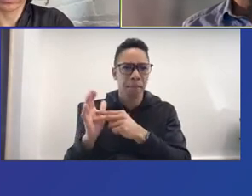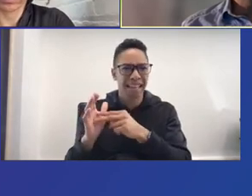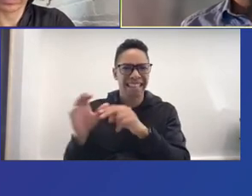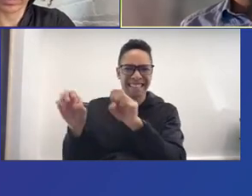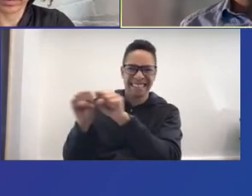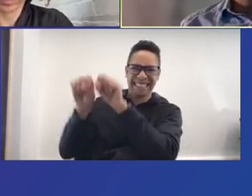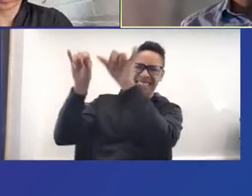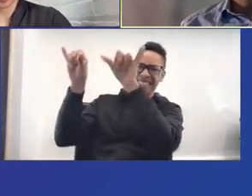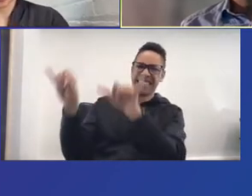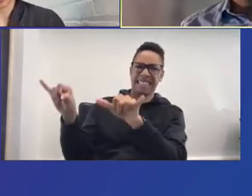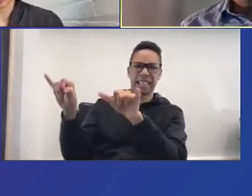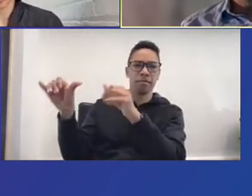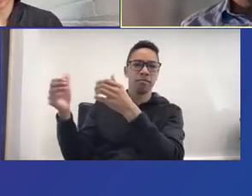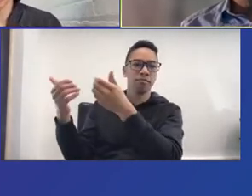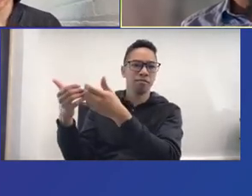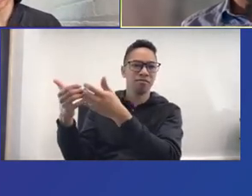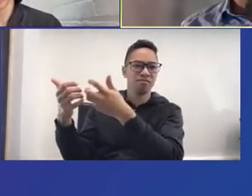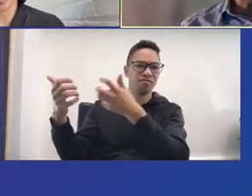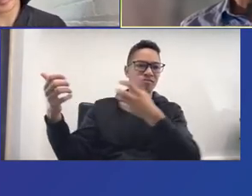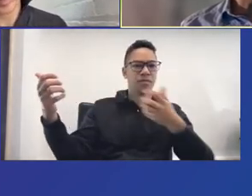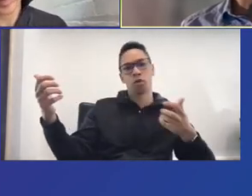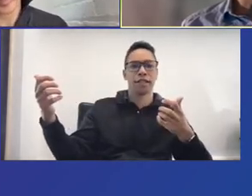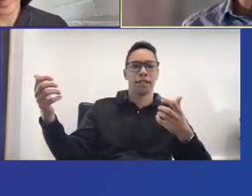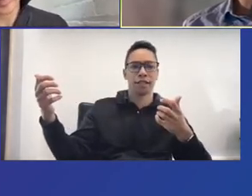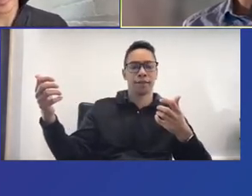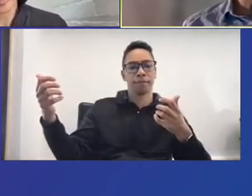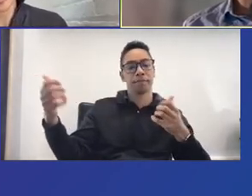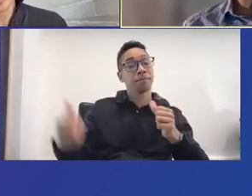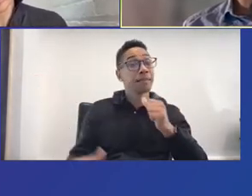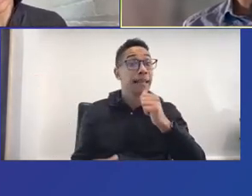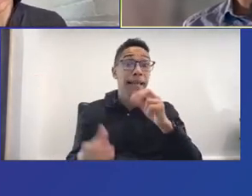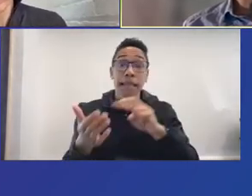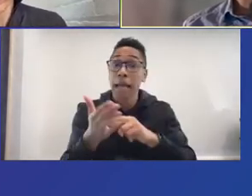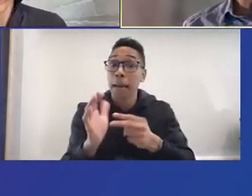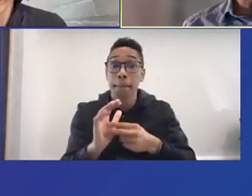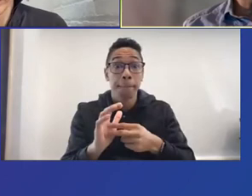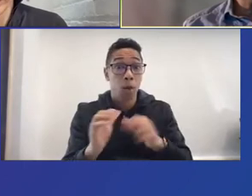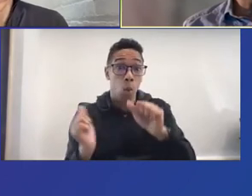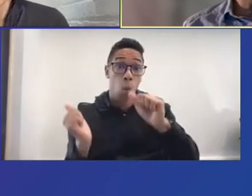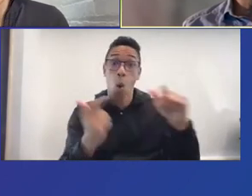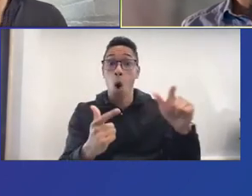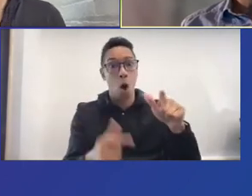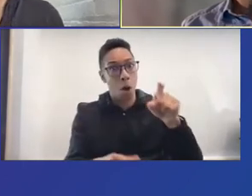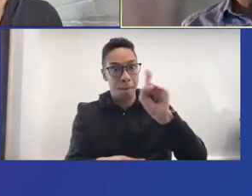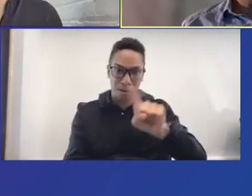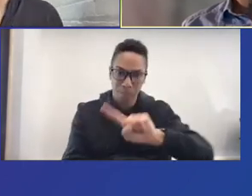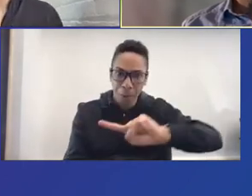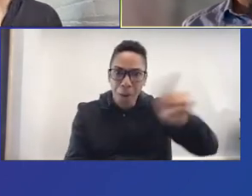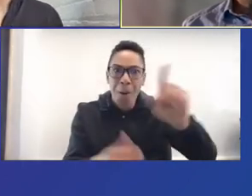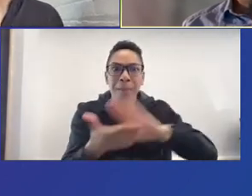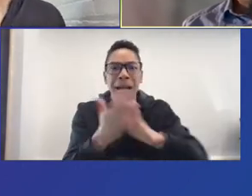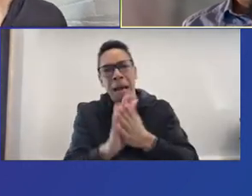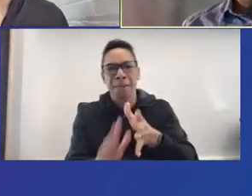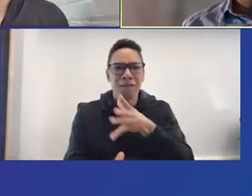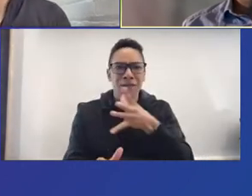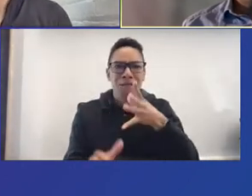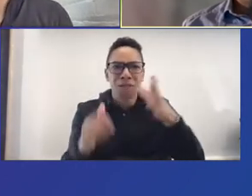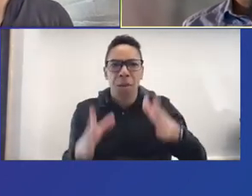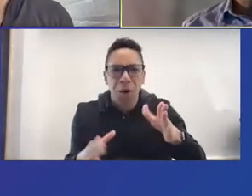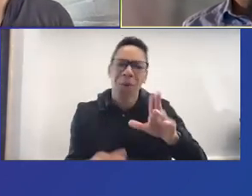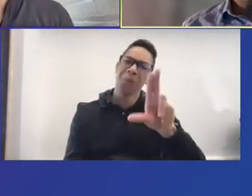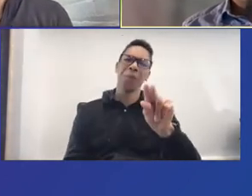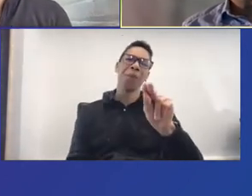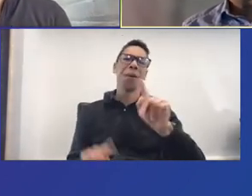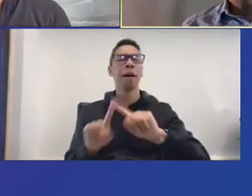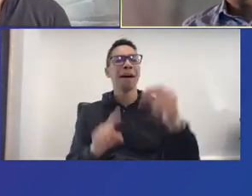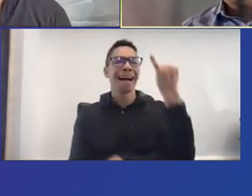systems. And I'm not saying that everyone necessarily needs to go and be a farmer, but it's the idea.